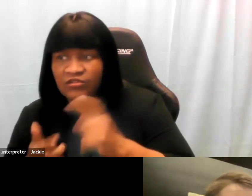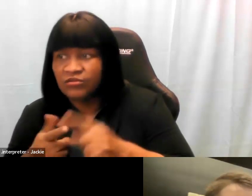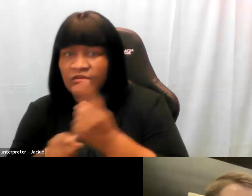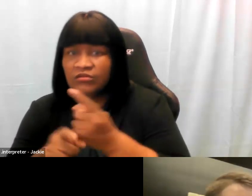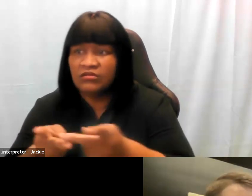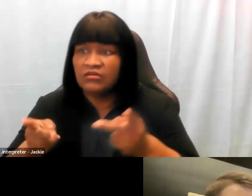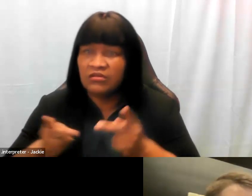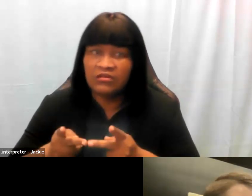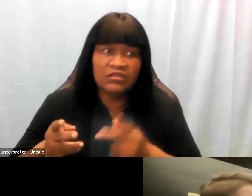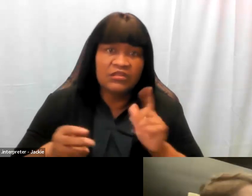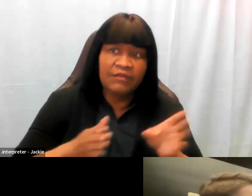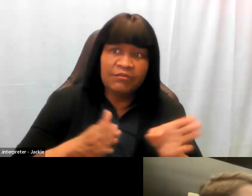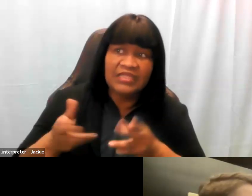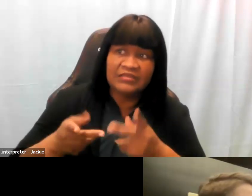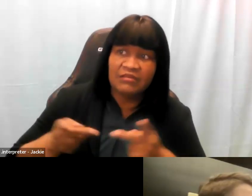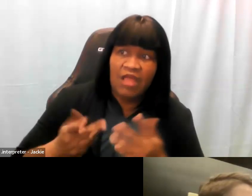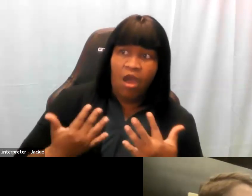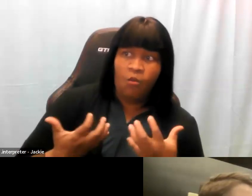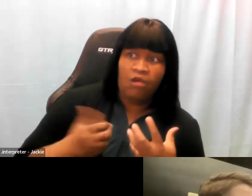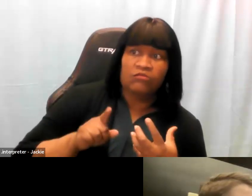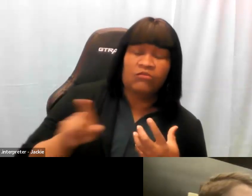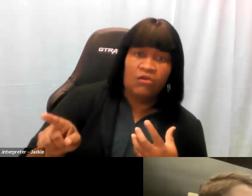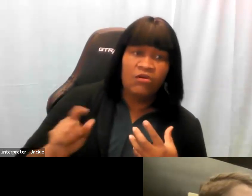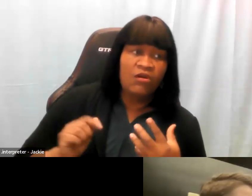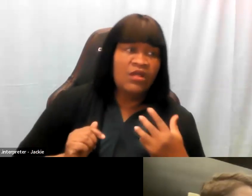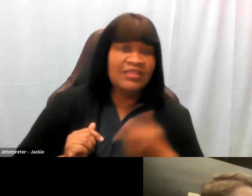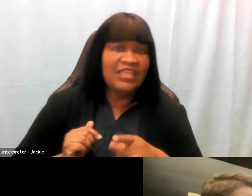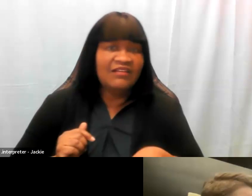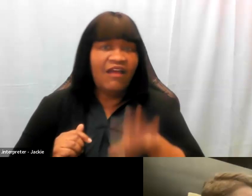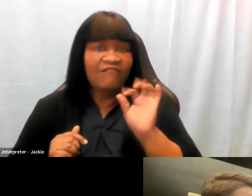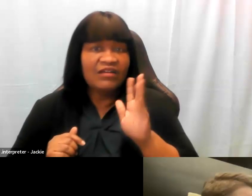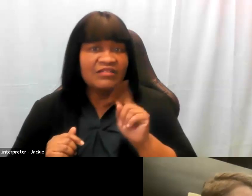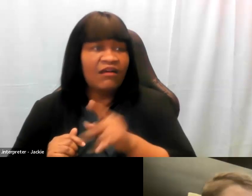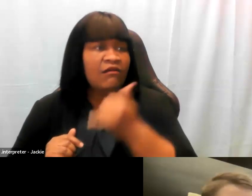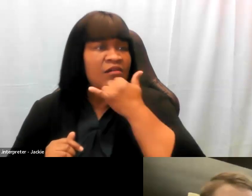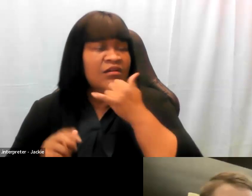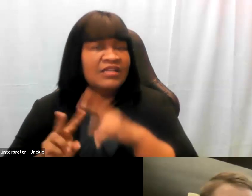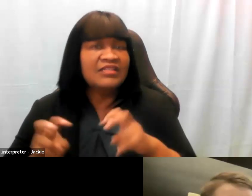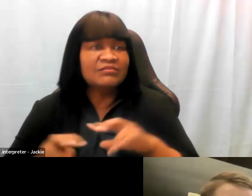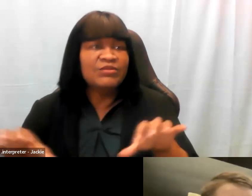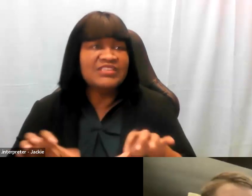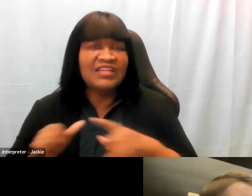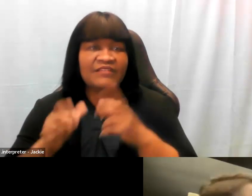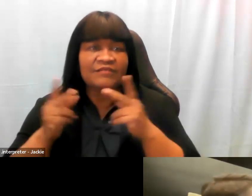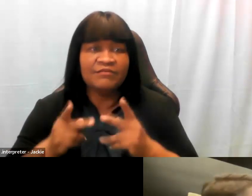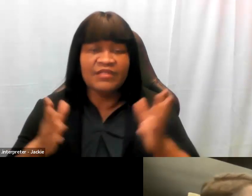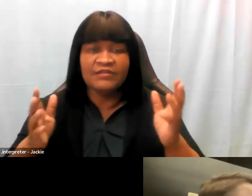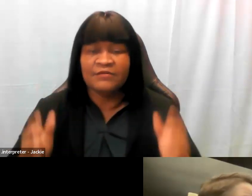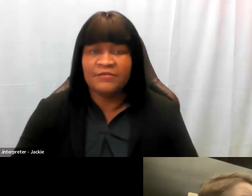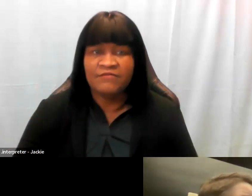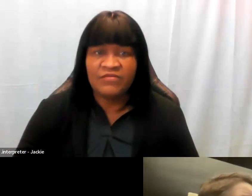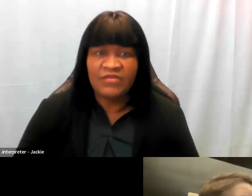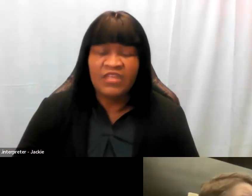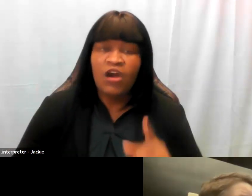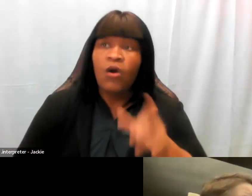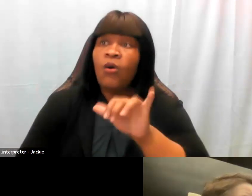I was planning on going to, then finding out that the incorrect assessment was done. We tried